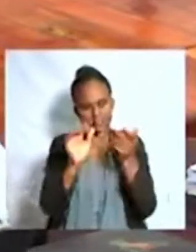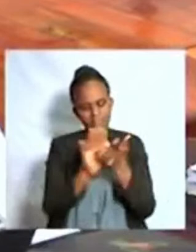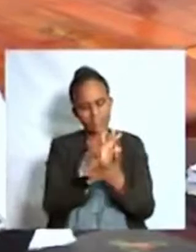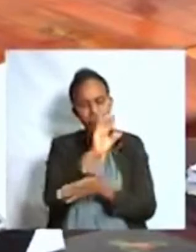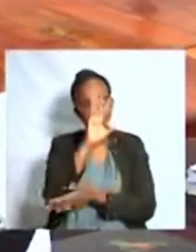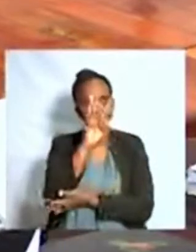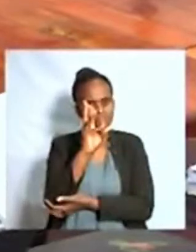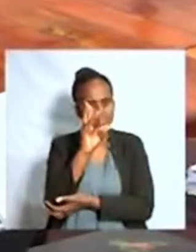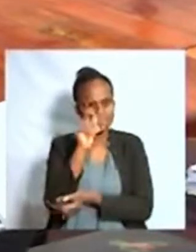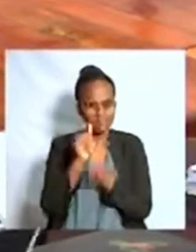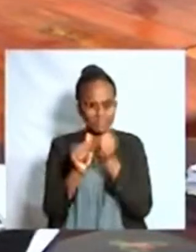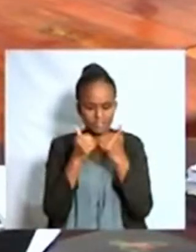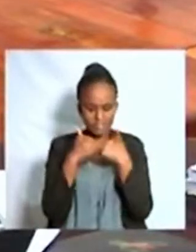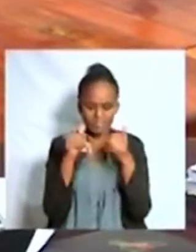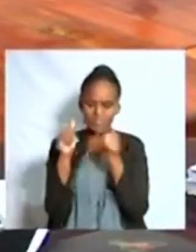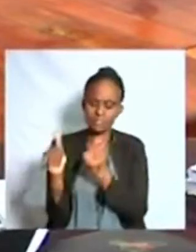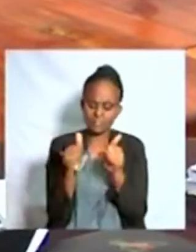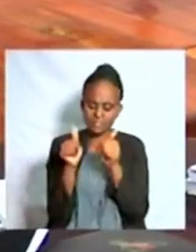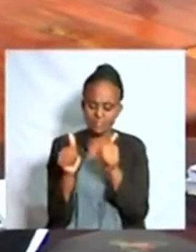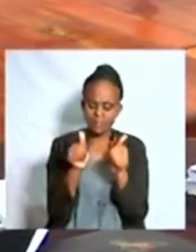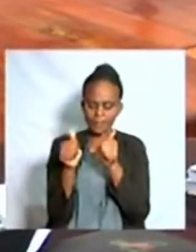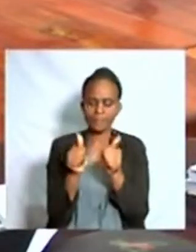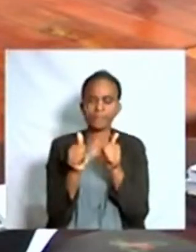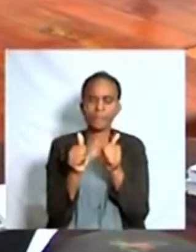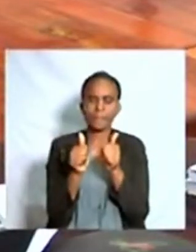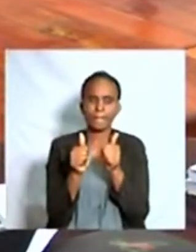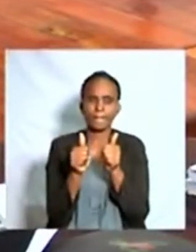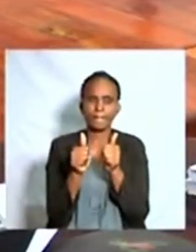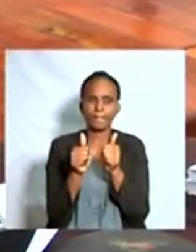which has the action taken.